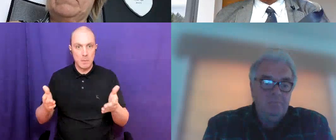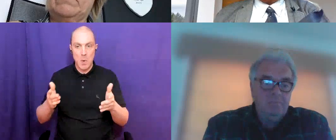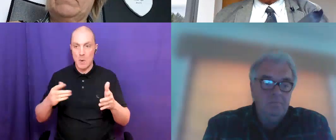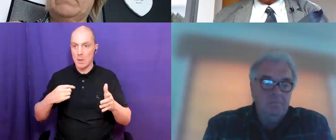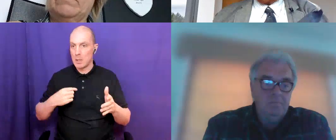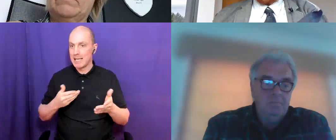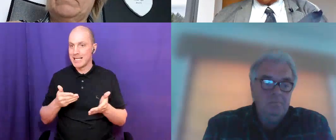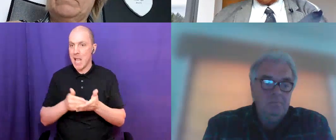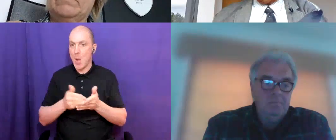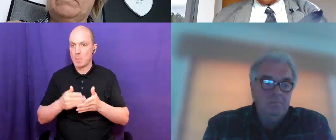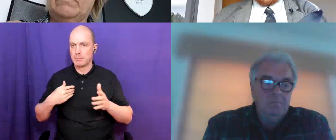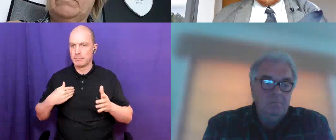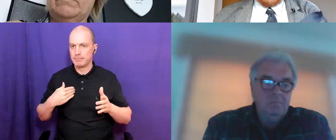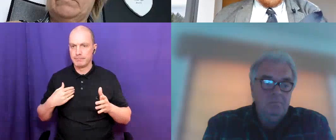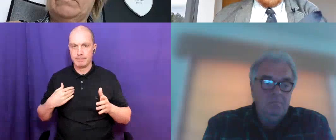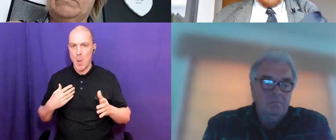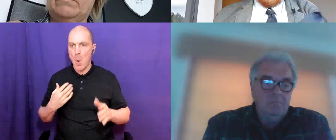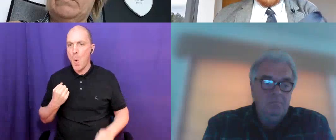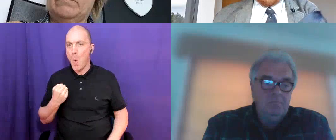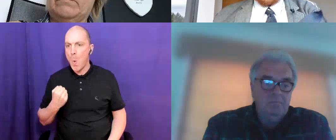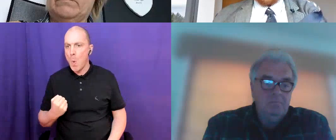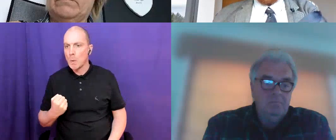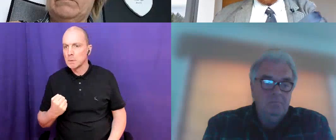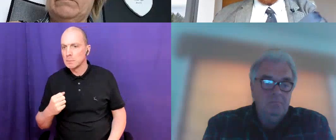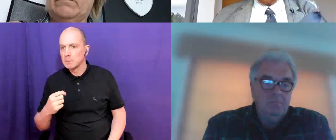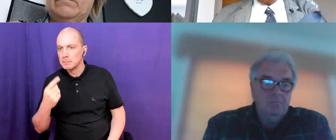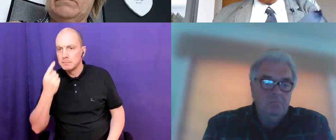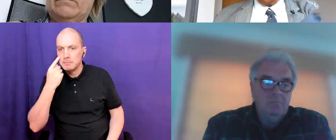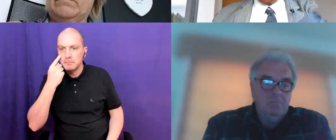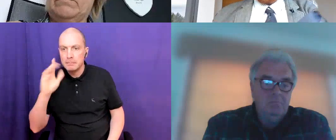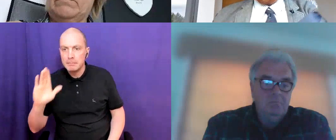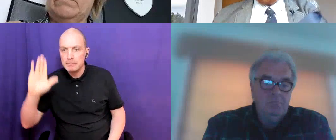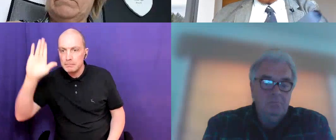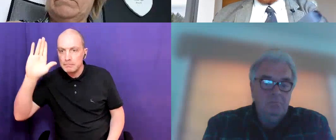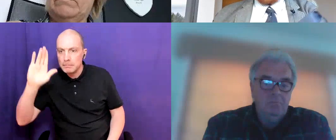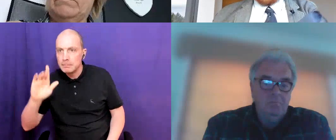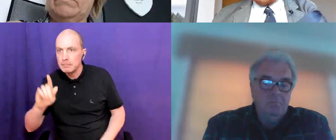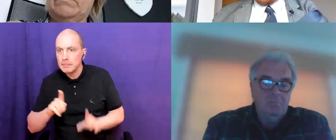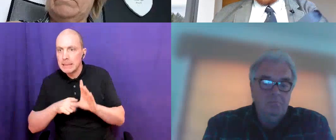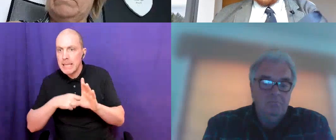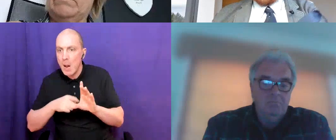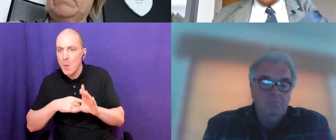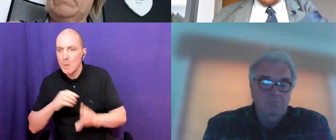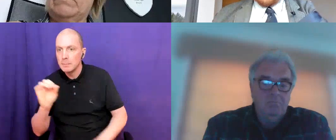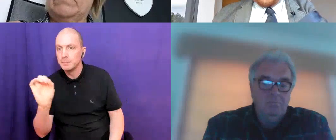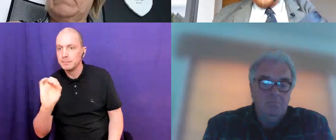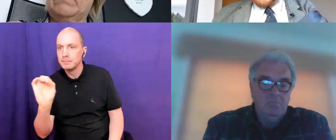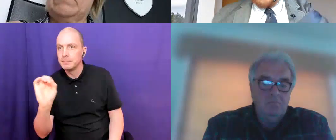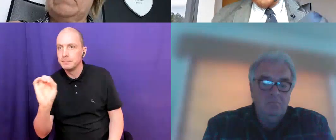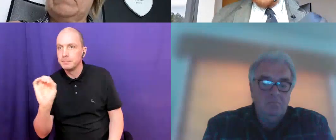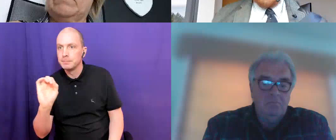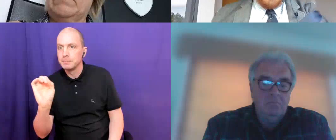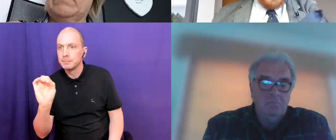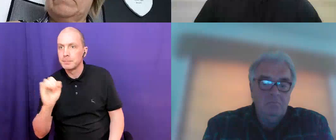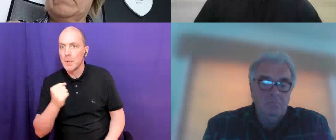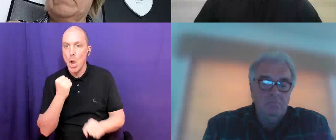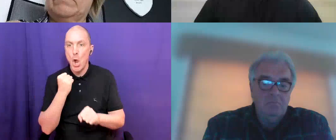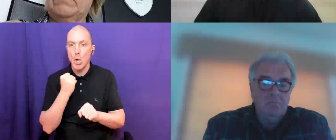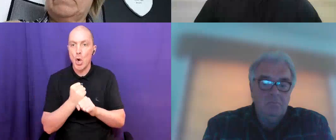there and see if there's any hands. Gordon, do we have any shown? No? I don't see any, Cleland,